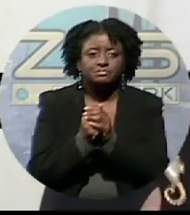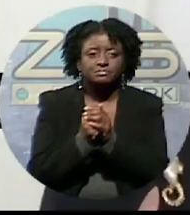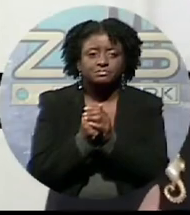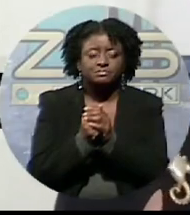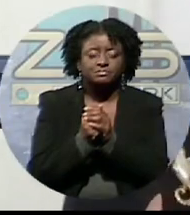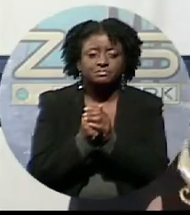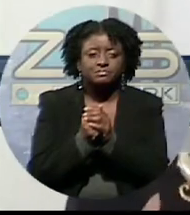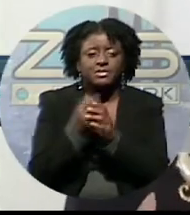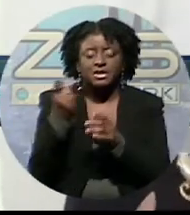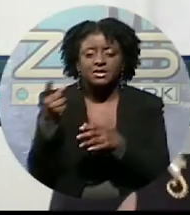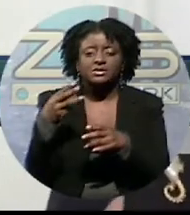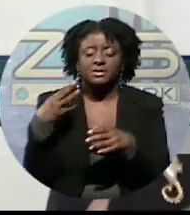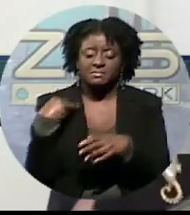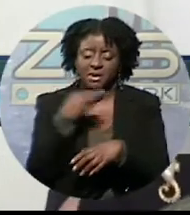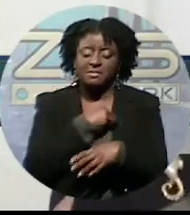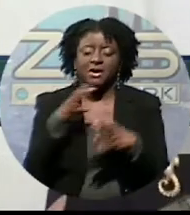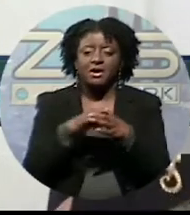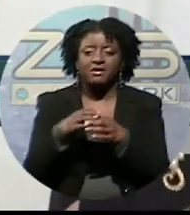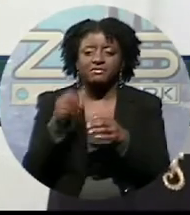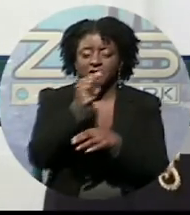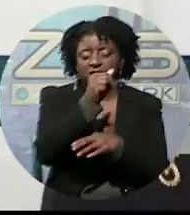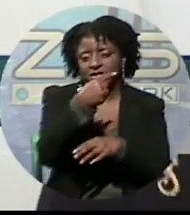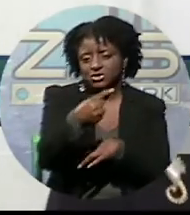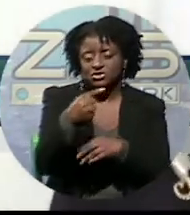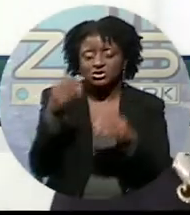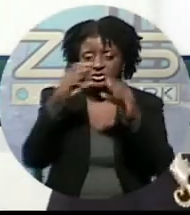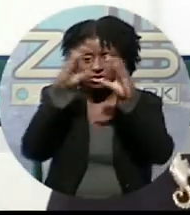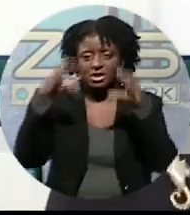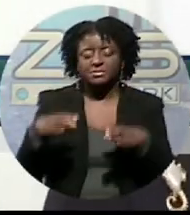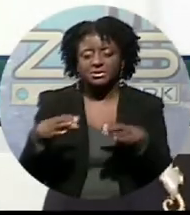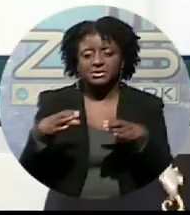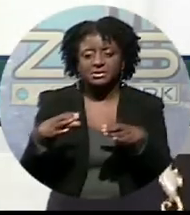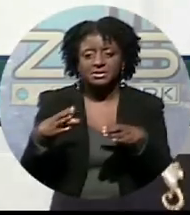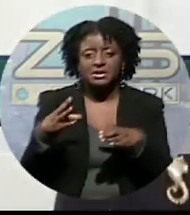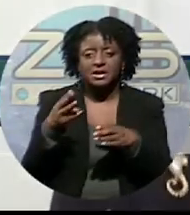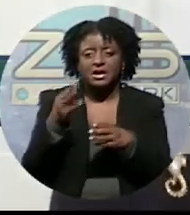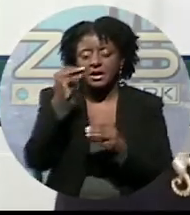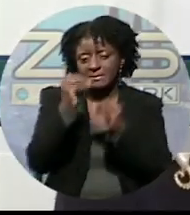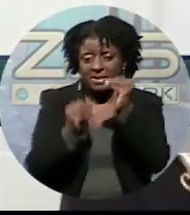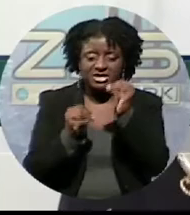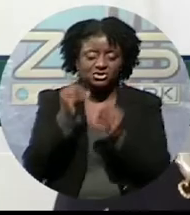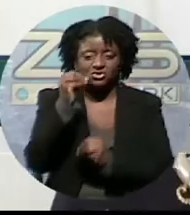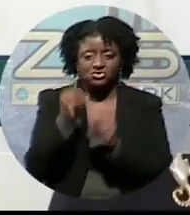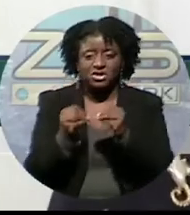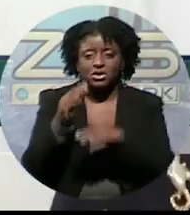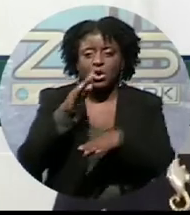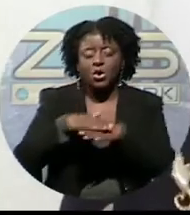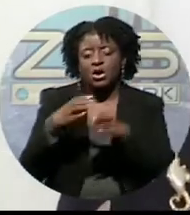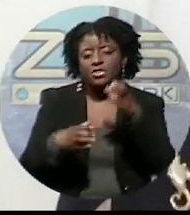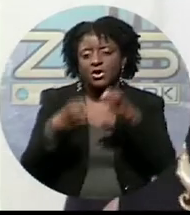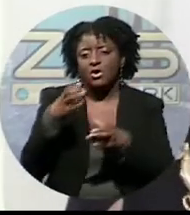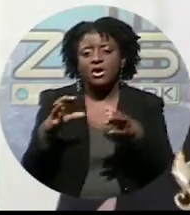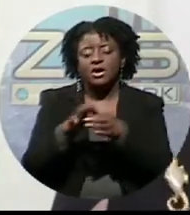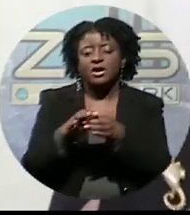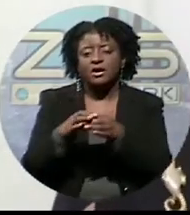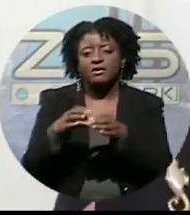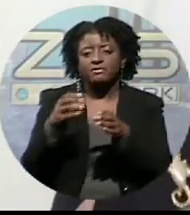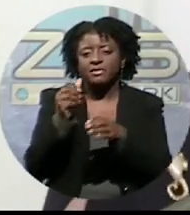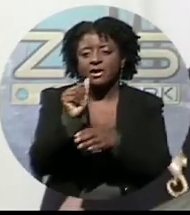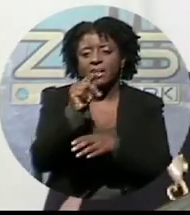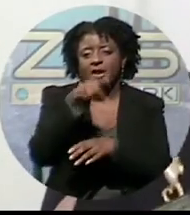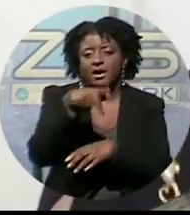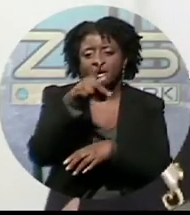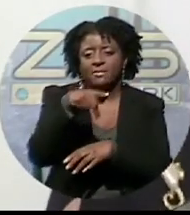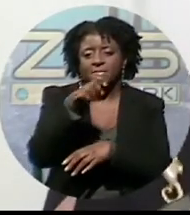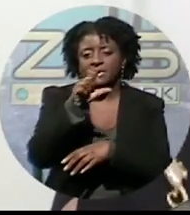General's chambers. He's been a magistrate. He's been on the Court of Appeal. He has led the